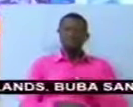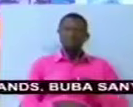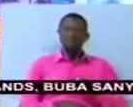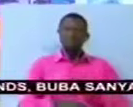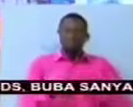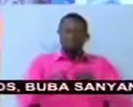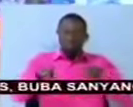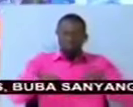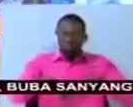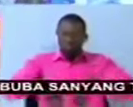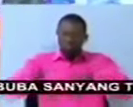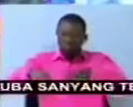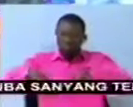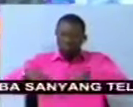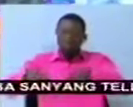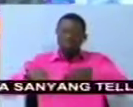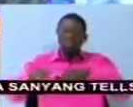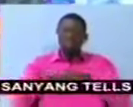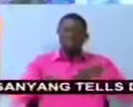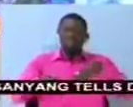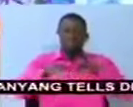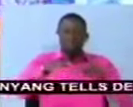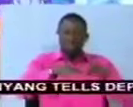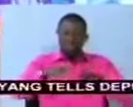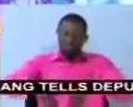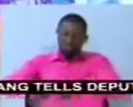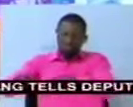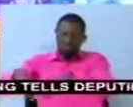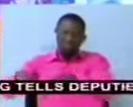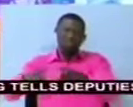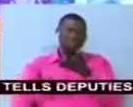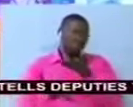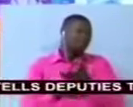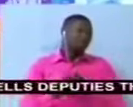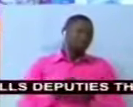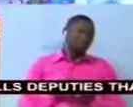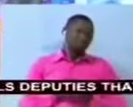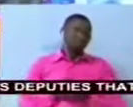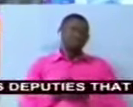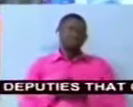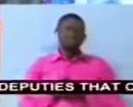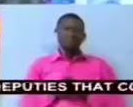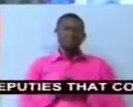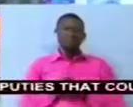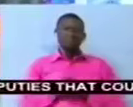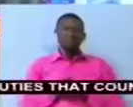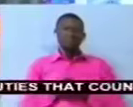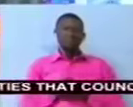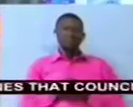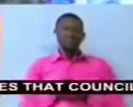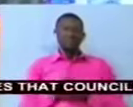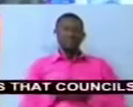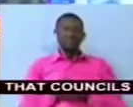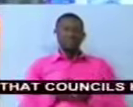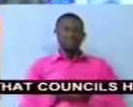there. Only carton ay dogit carton. Some pieces of carton that were there. Walla ñu yobbu ñun duggal ñu suñ force night.